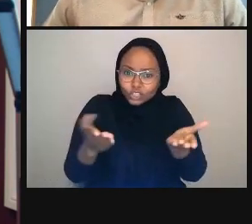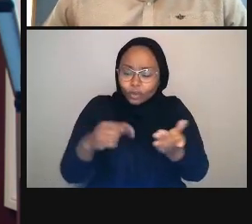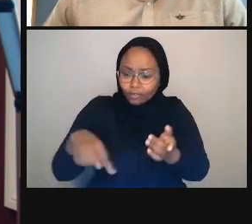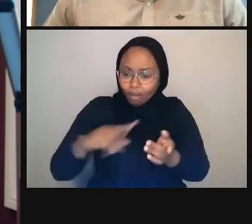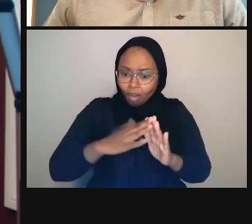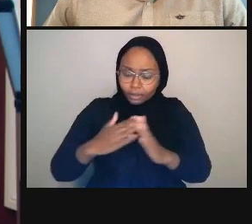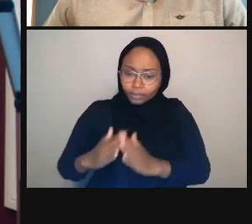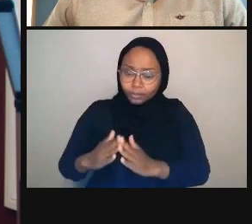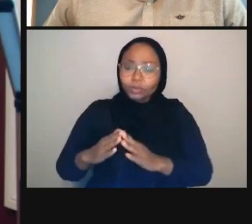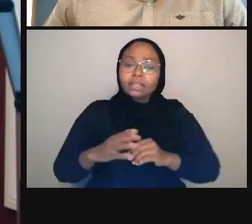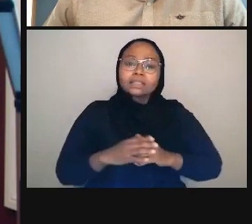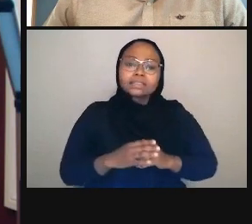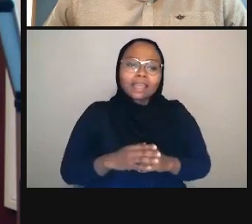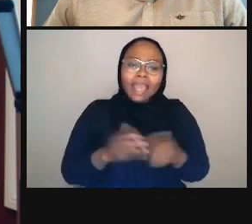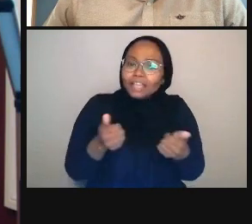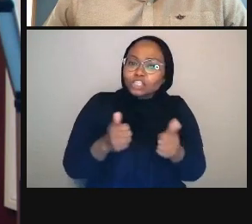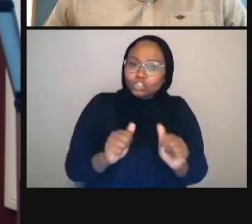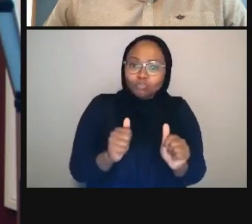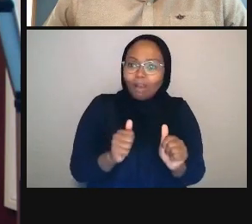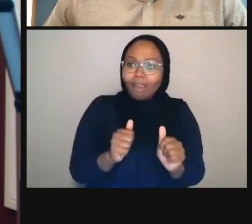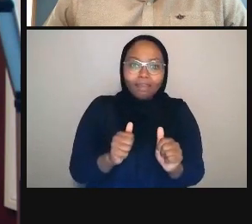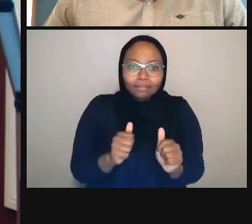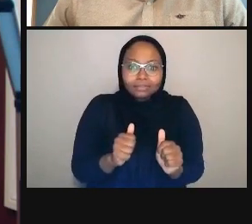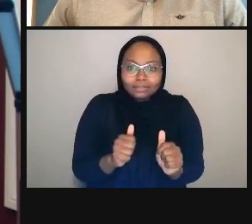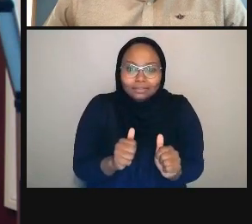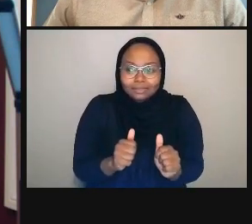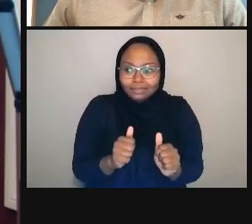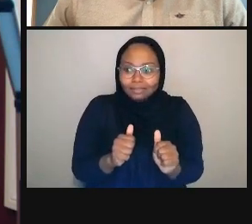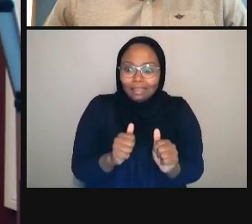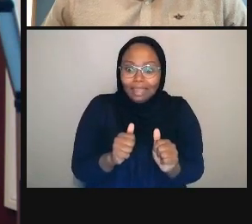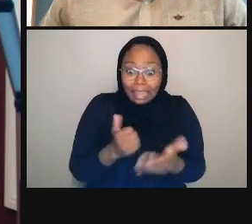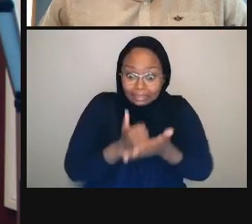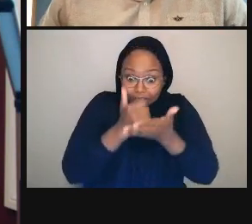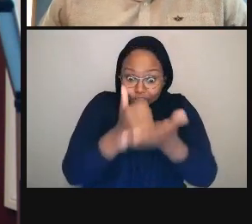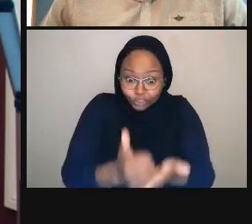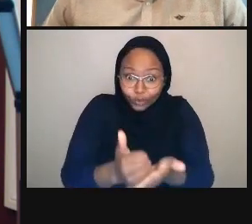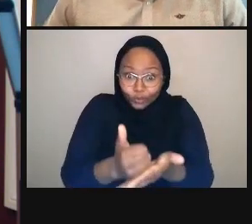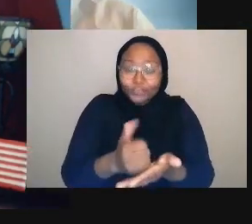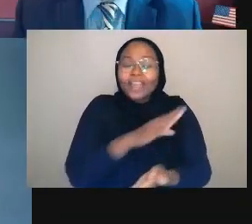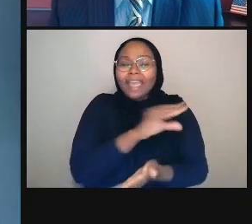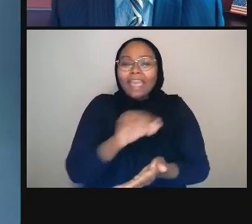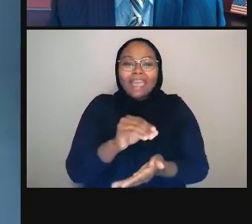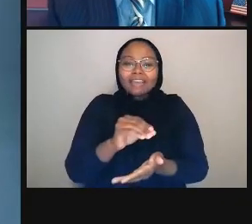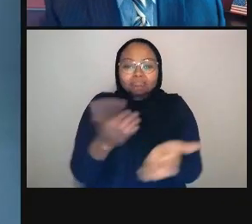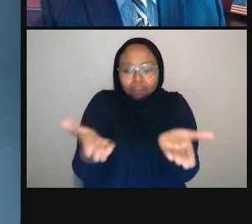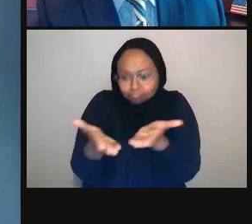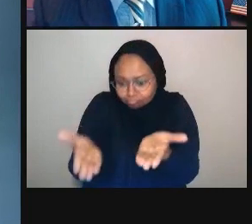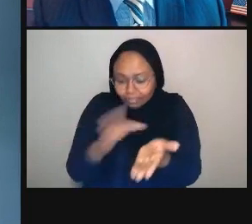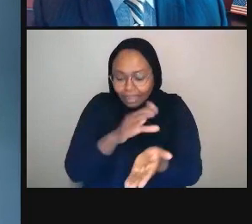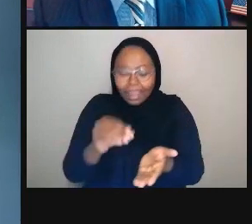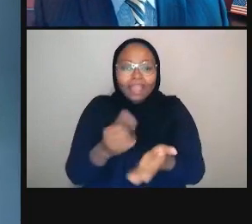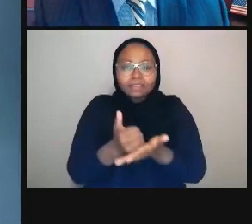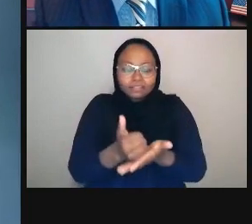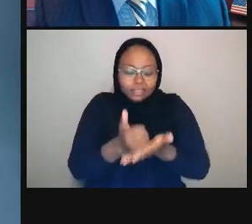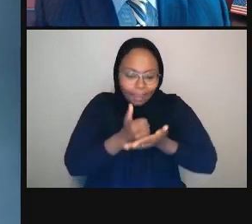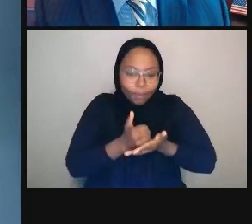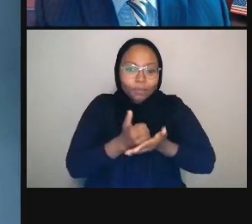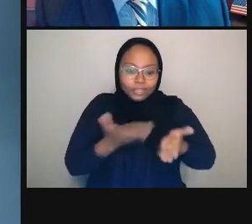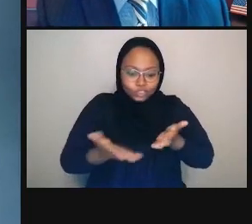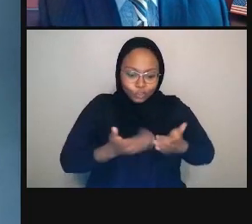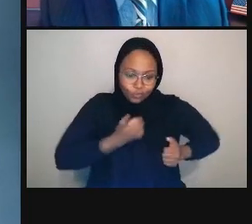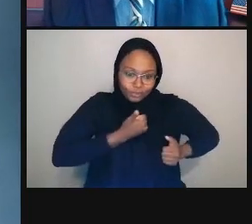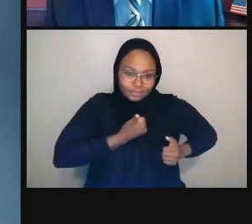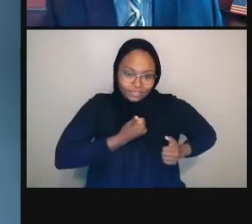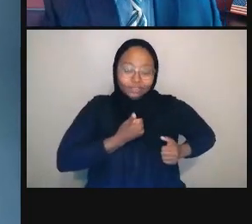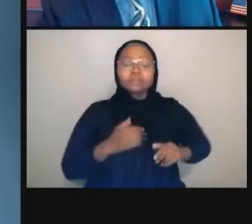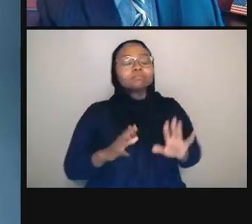families, and then, you know, just trying to keep themselves and their own families safe as they go back to school? What would your advice be to those advocates? Certainly. I want to commend each